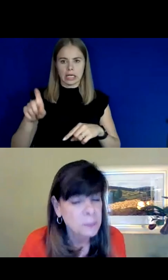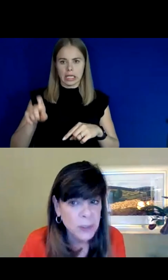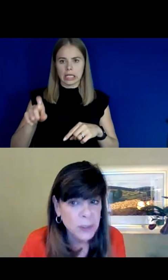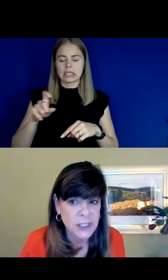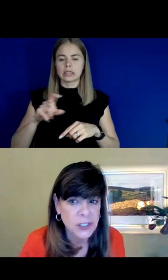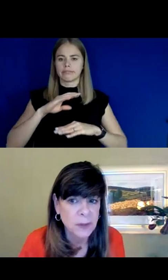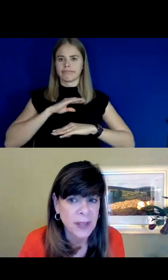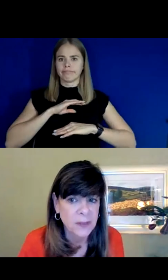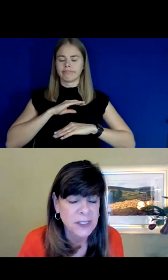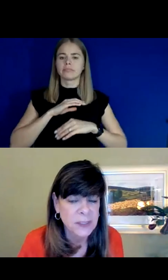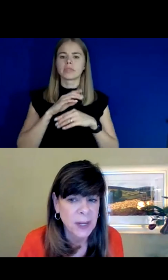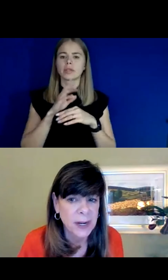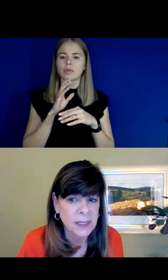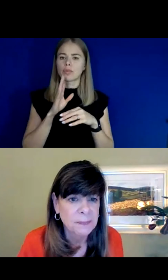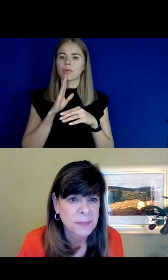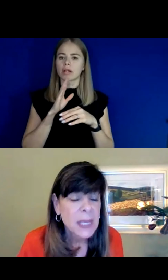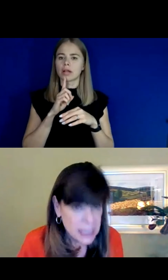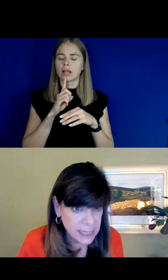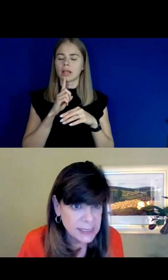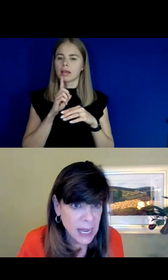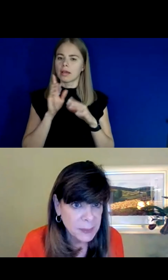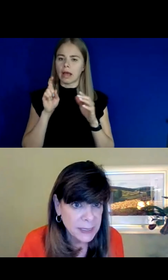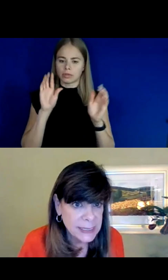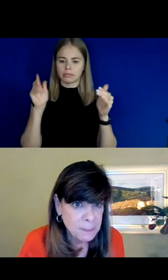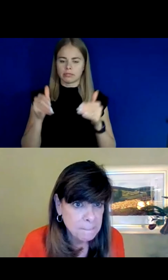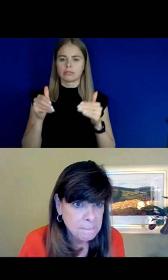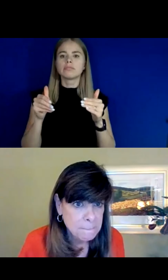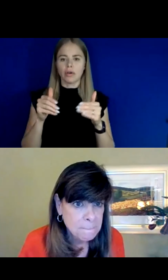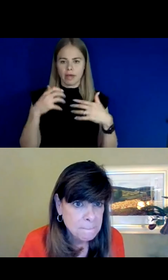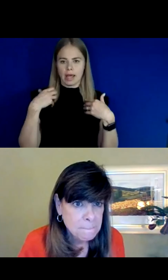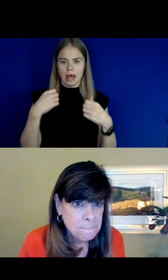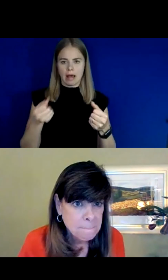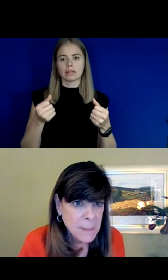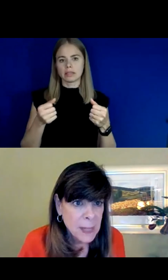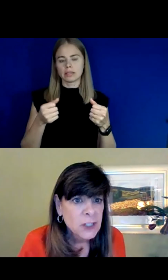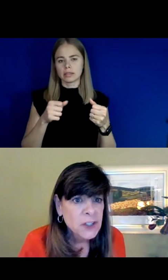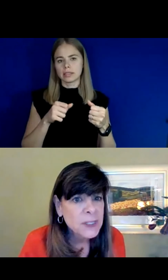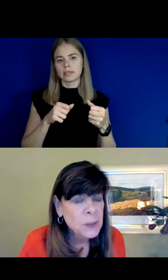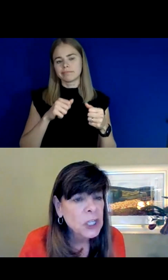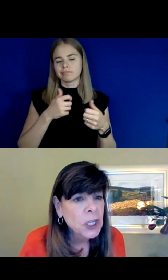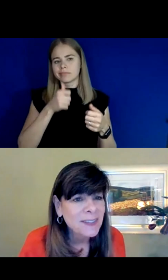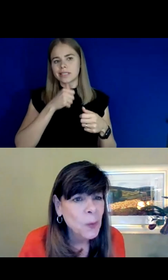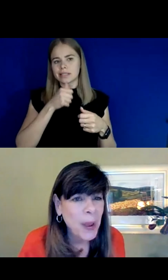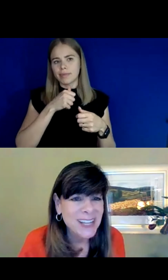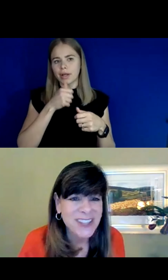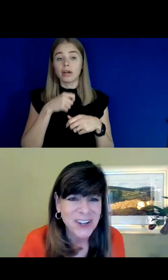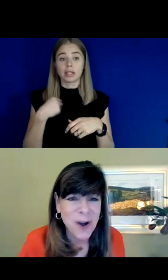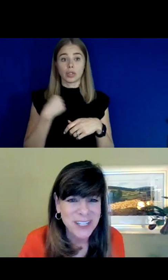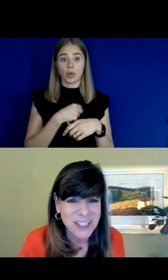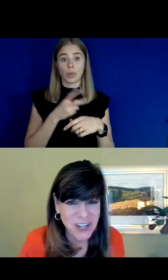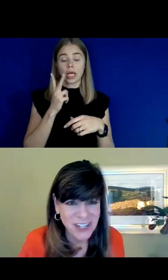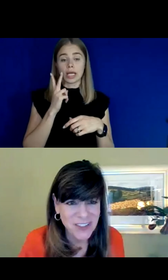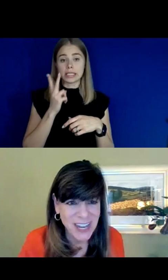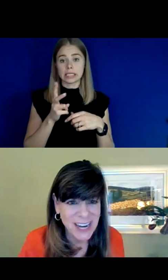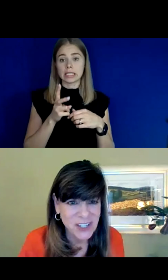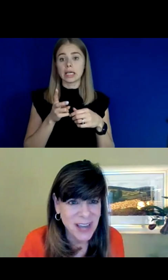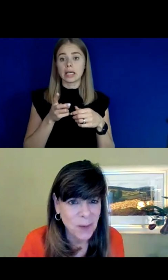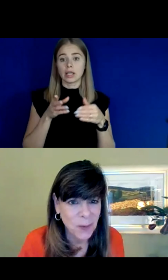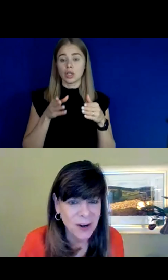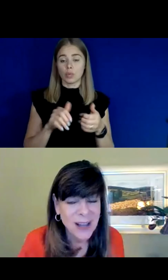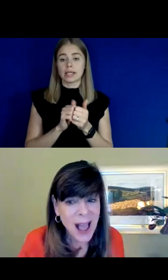around the important issue of health disparities. Next slide, please. So as we look at the ways that COVID has changed